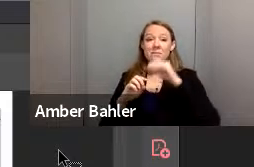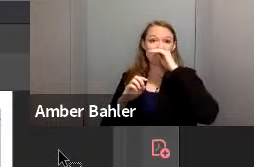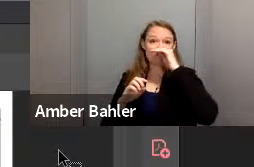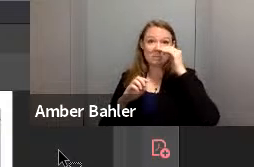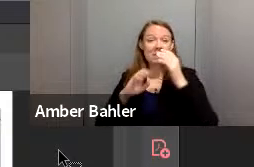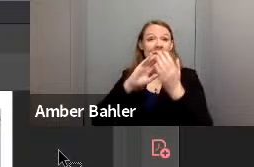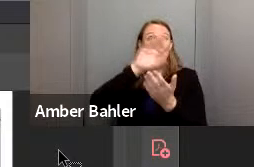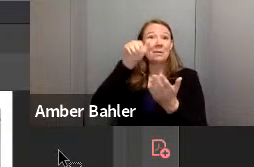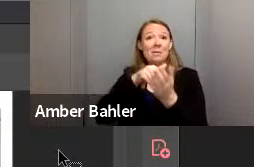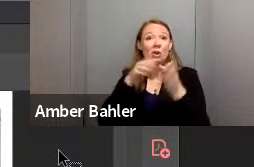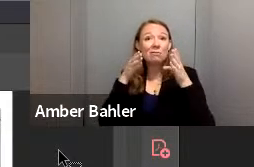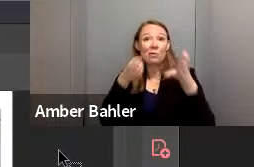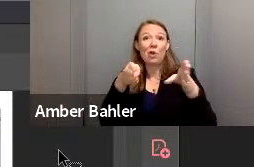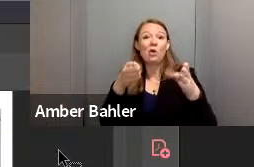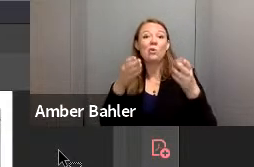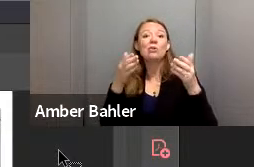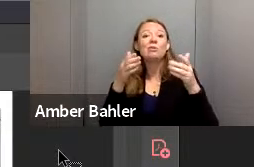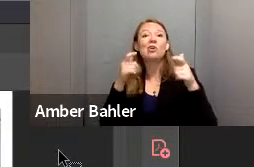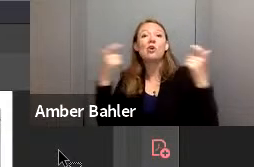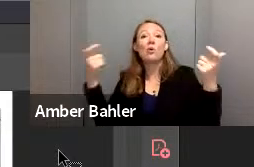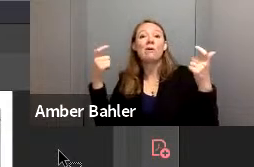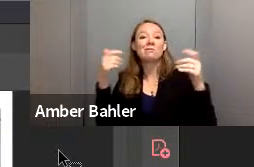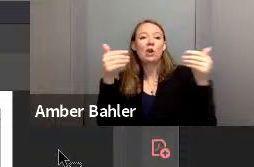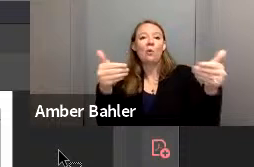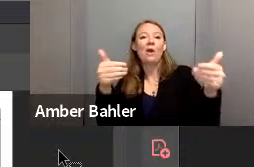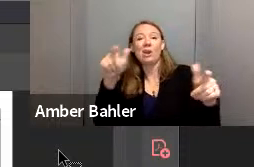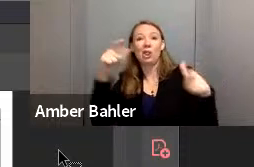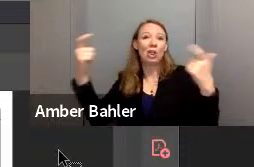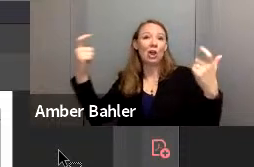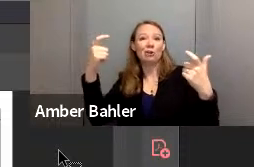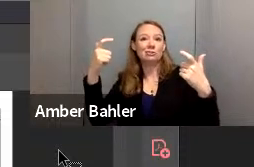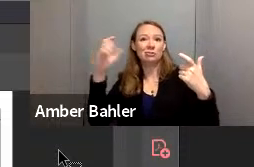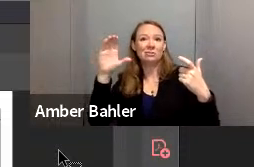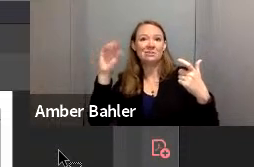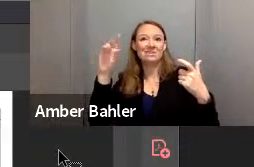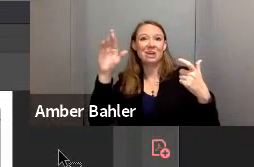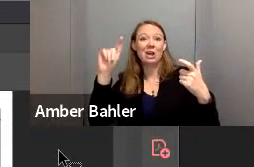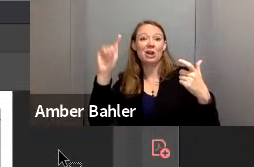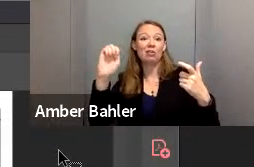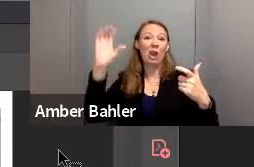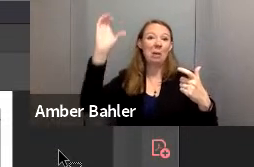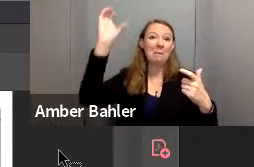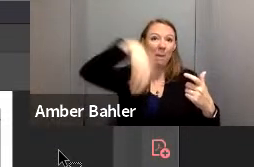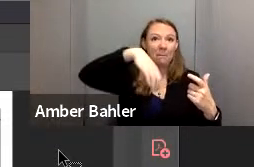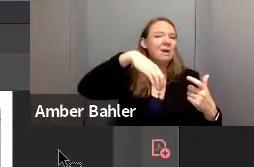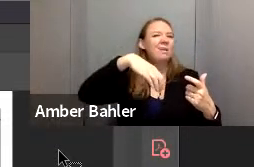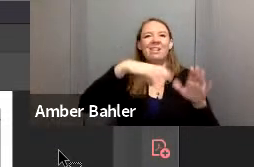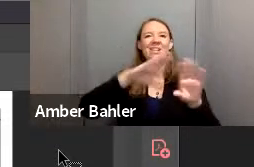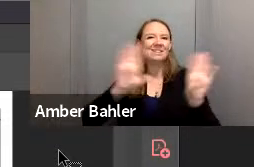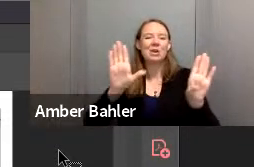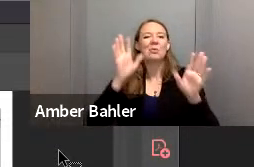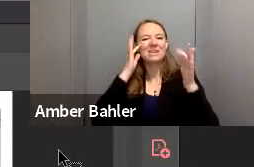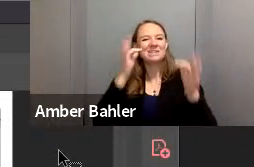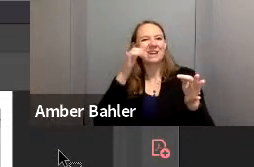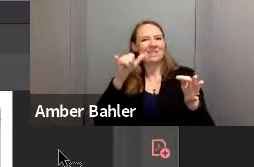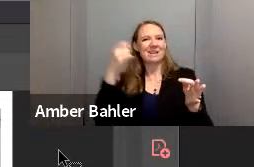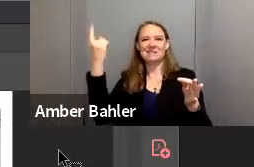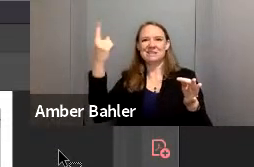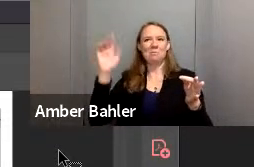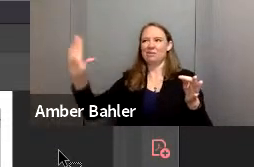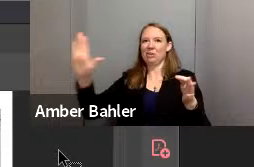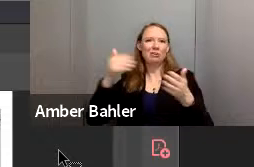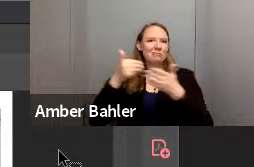the road, we realized that we're in folks' neighborhood and we're doing the thin brick treatment, as you can see displayed